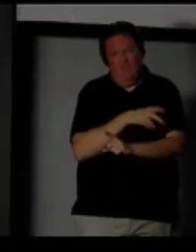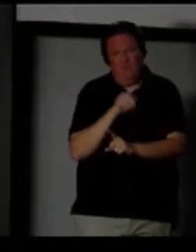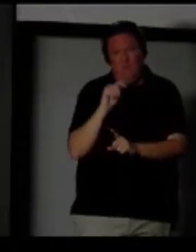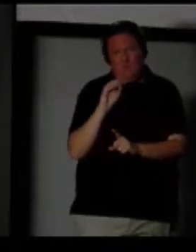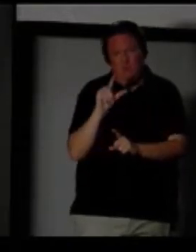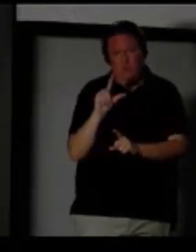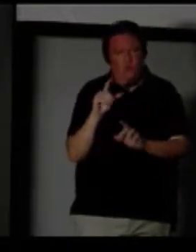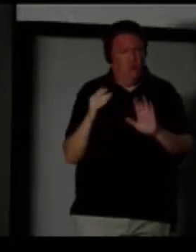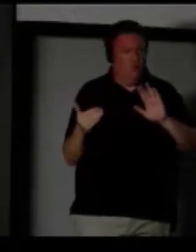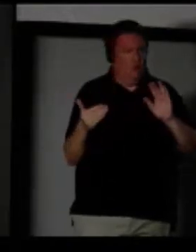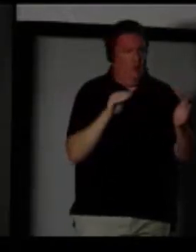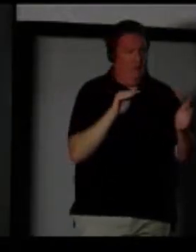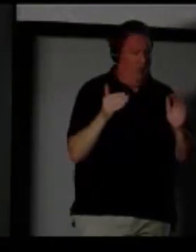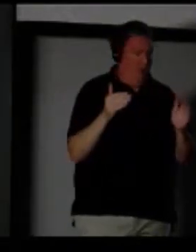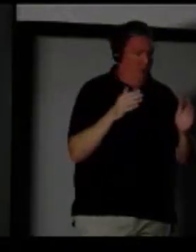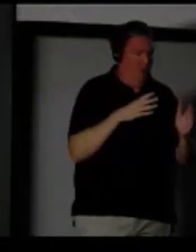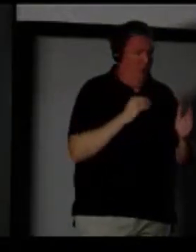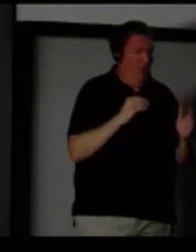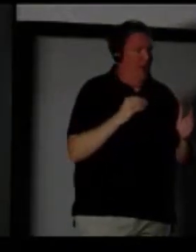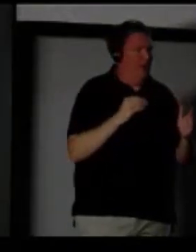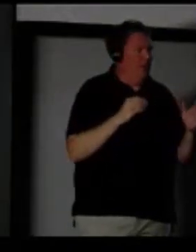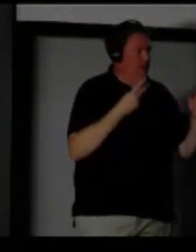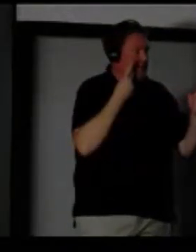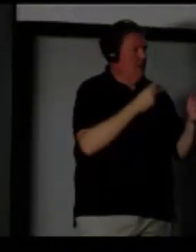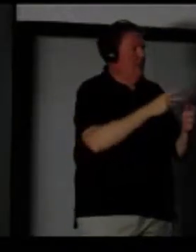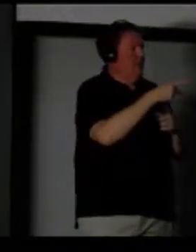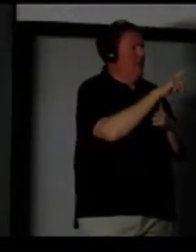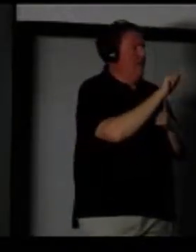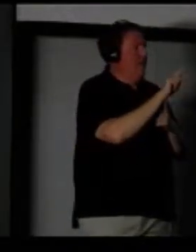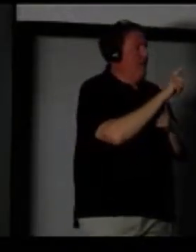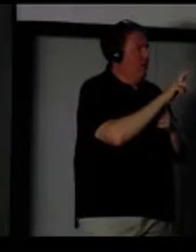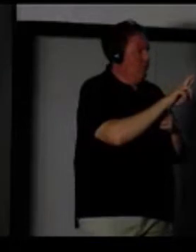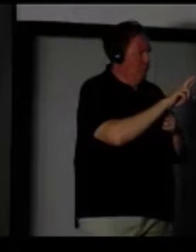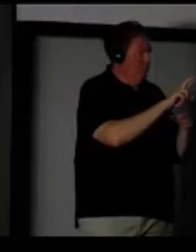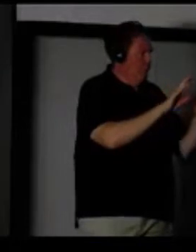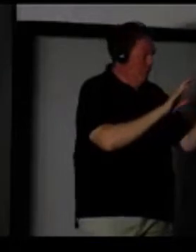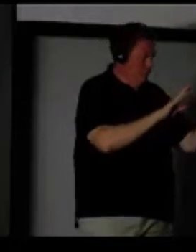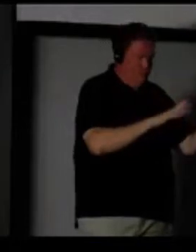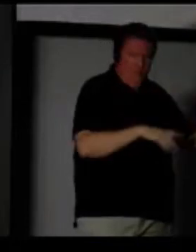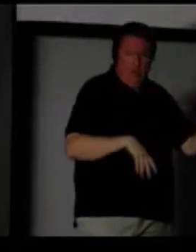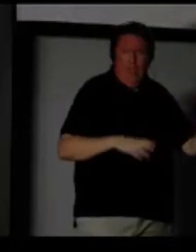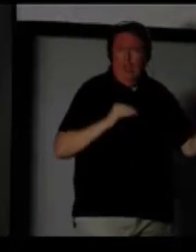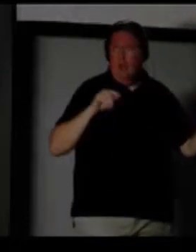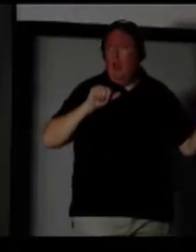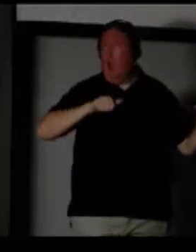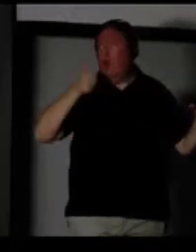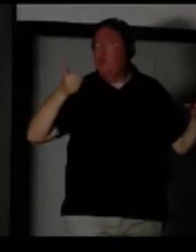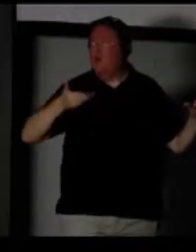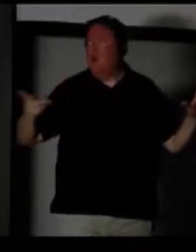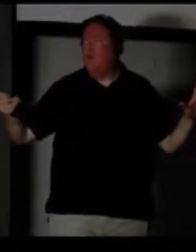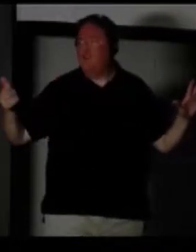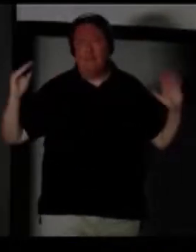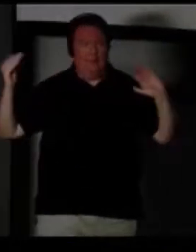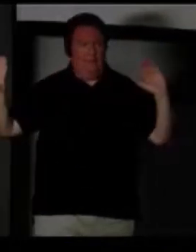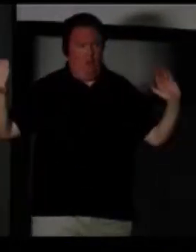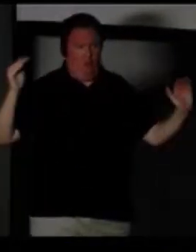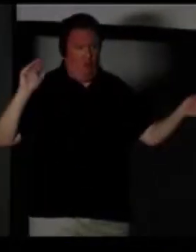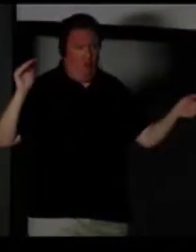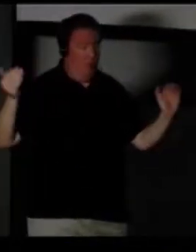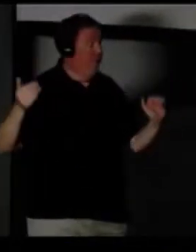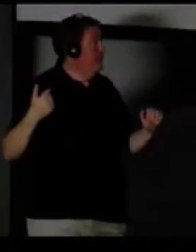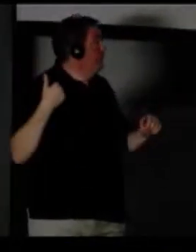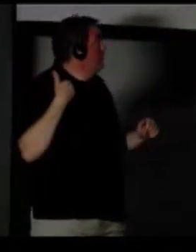quantify differences between the plaster model and other objects. For example, we scanned